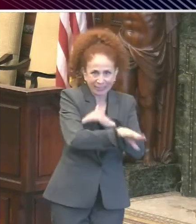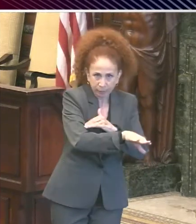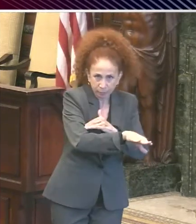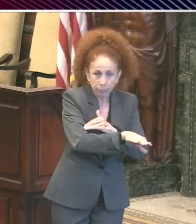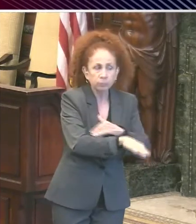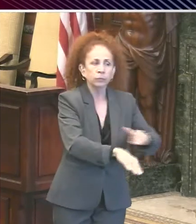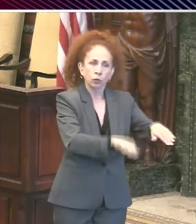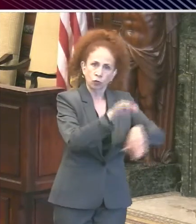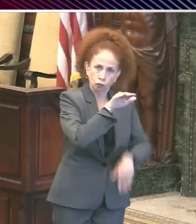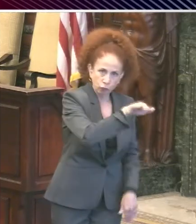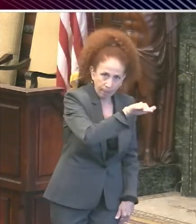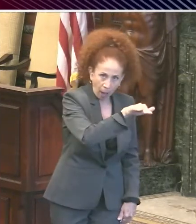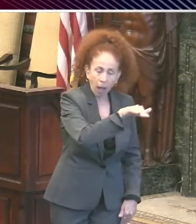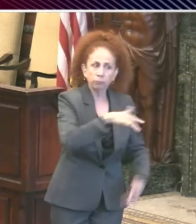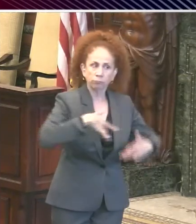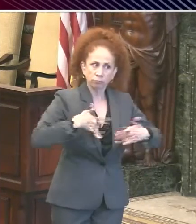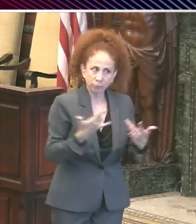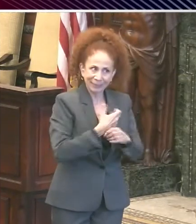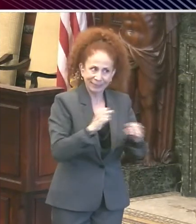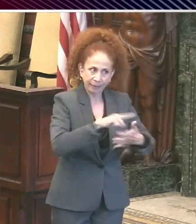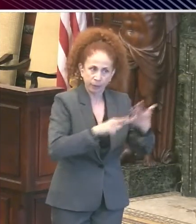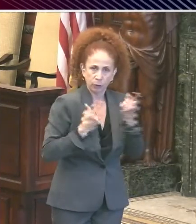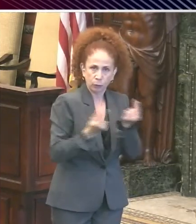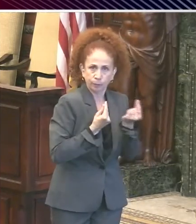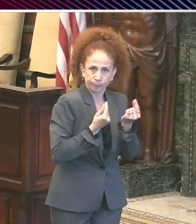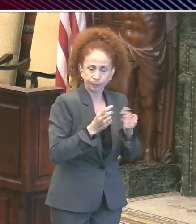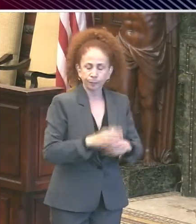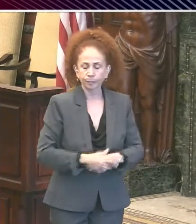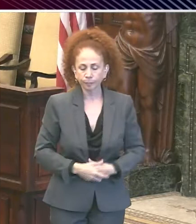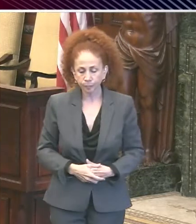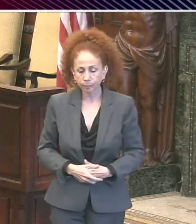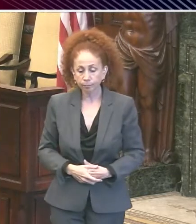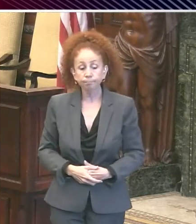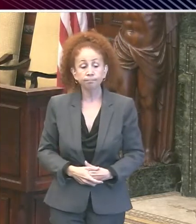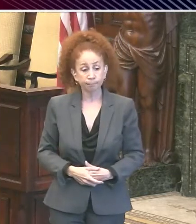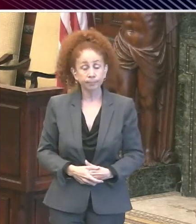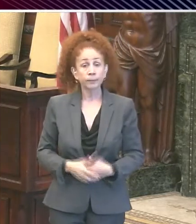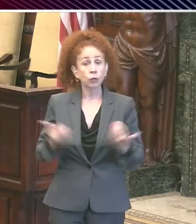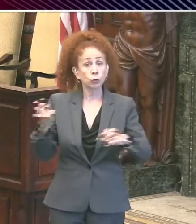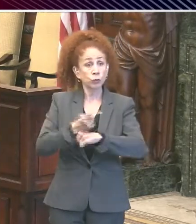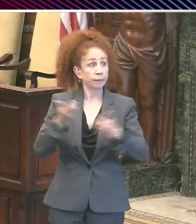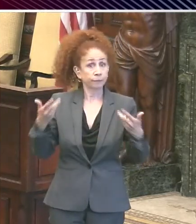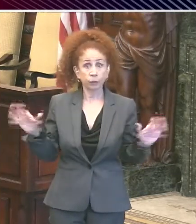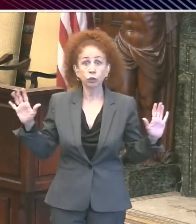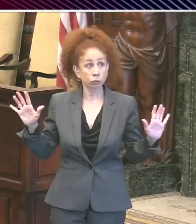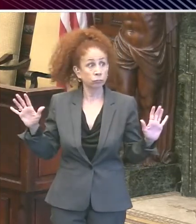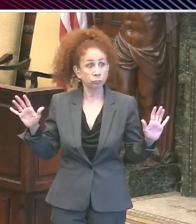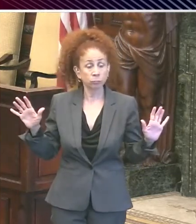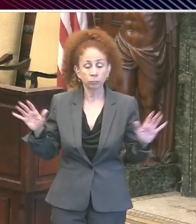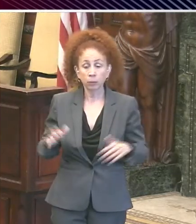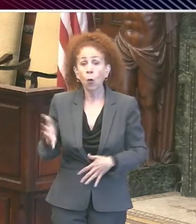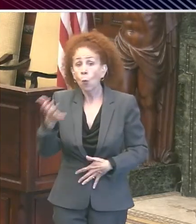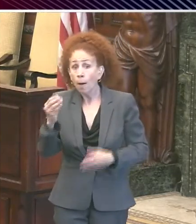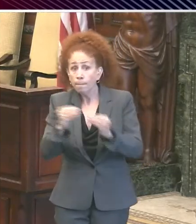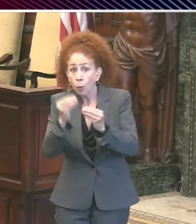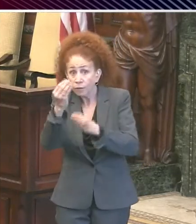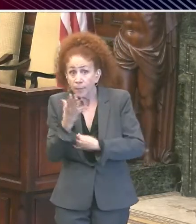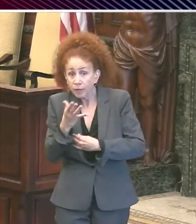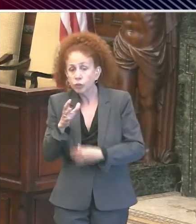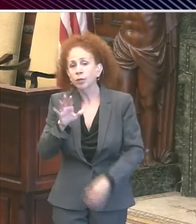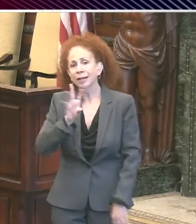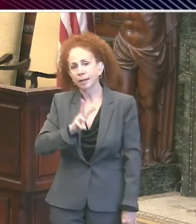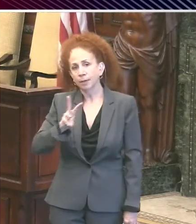restaurants to remind them about what the safety precautions are. That's the update for today. And if you want more information, just go